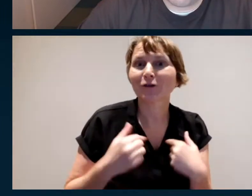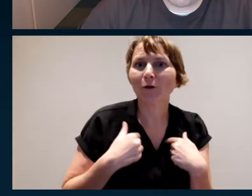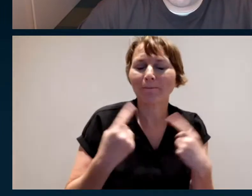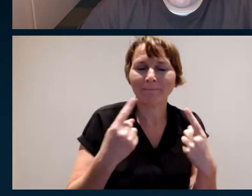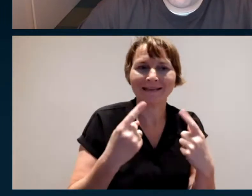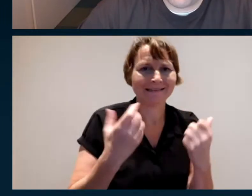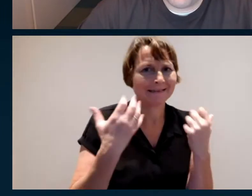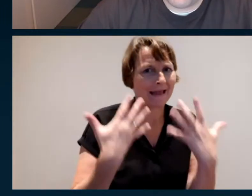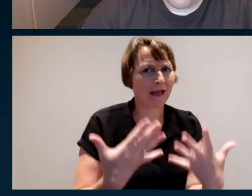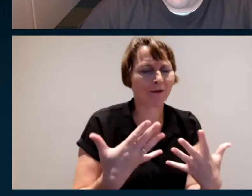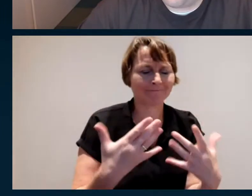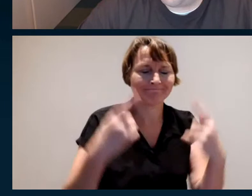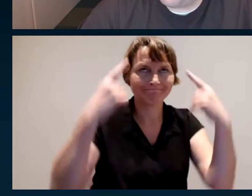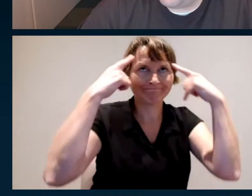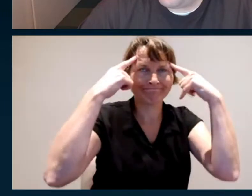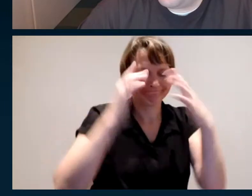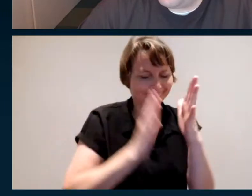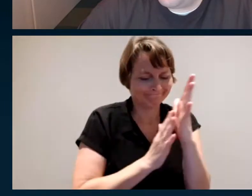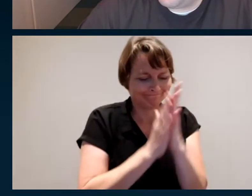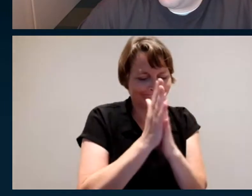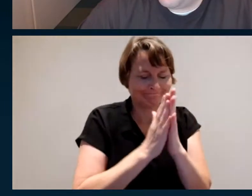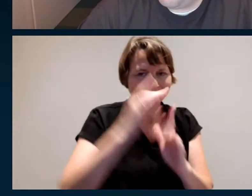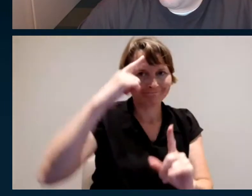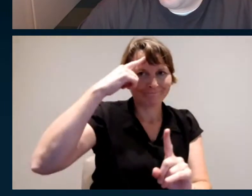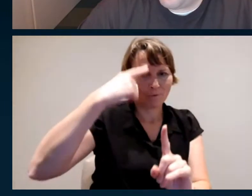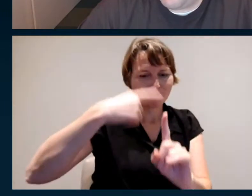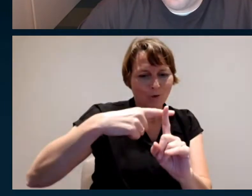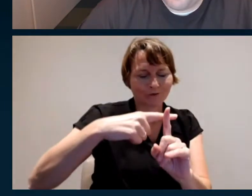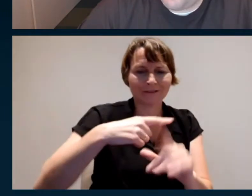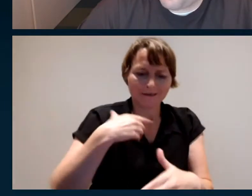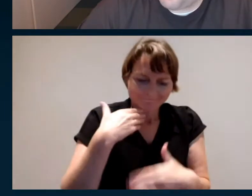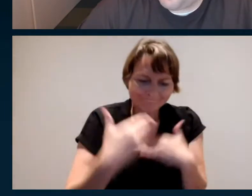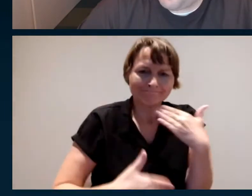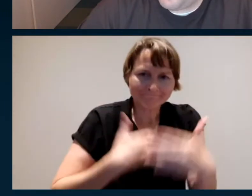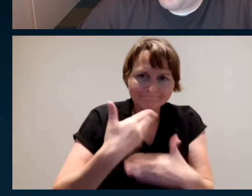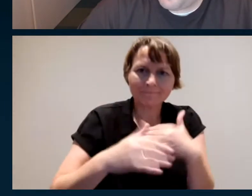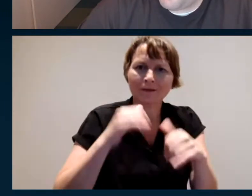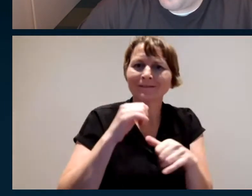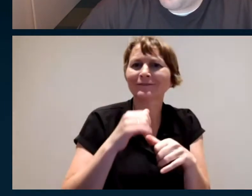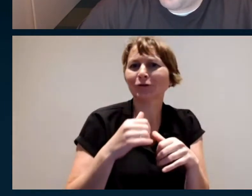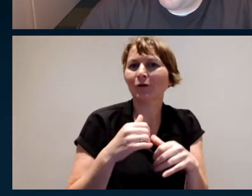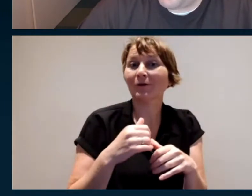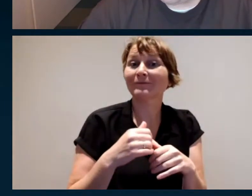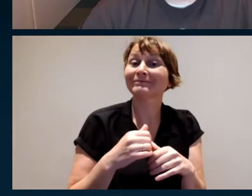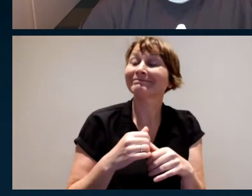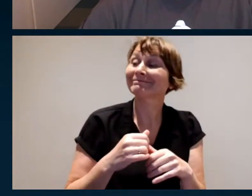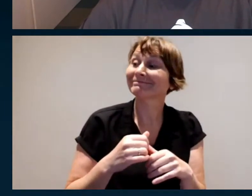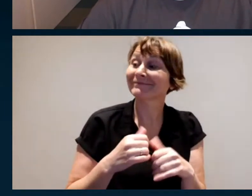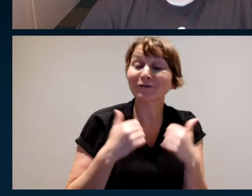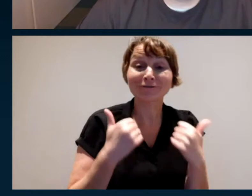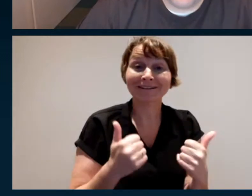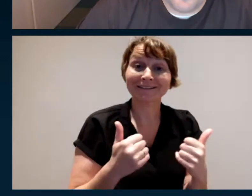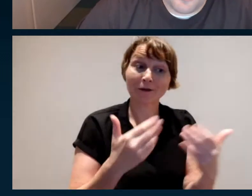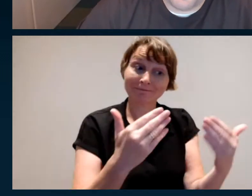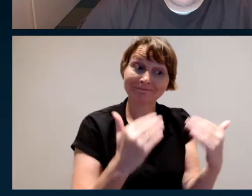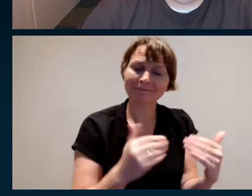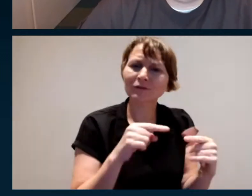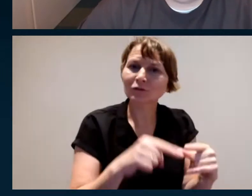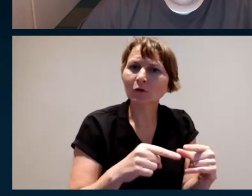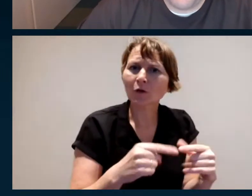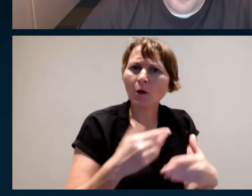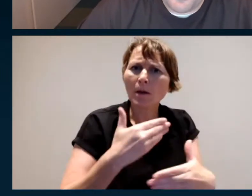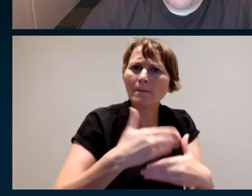job. Oh, great. Yeah. I think we're ready for your session, right? You're going to talk about building